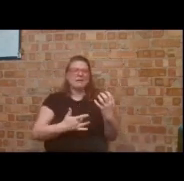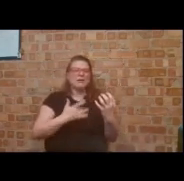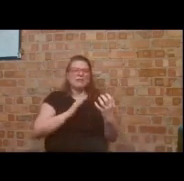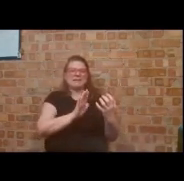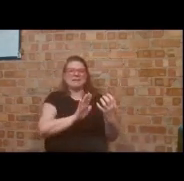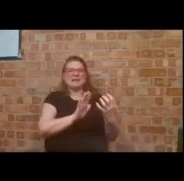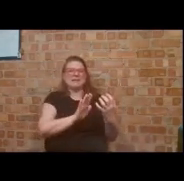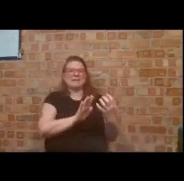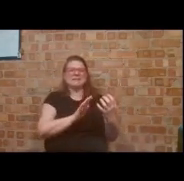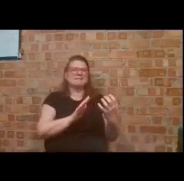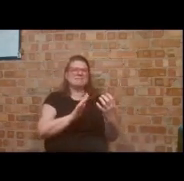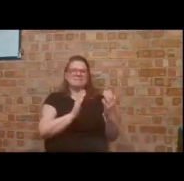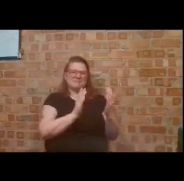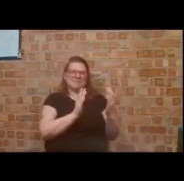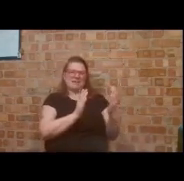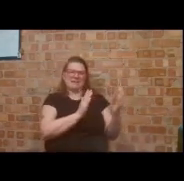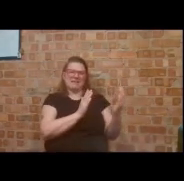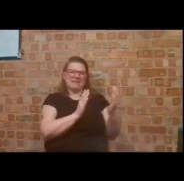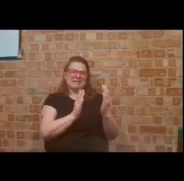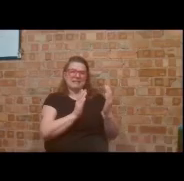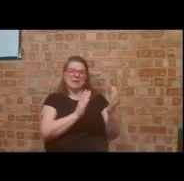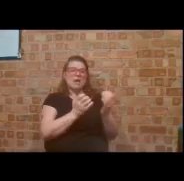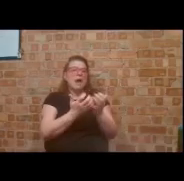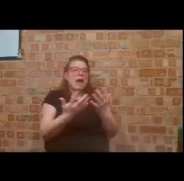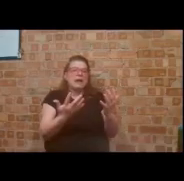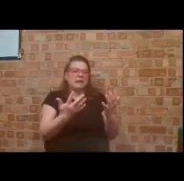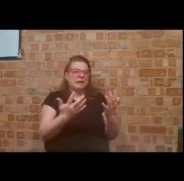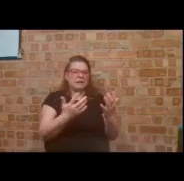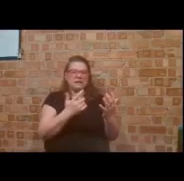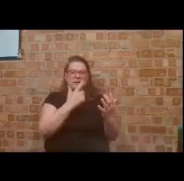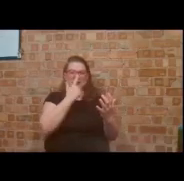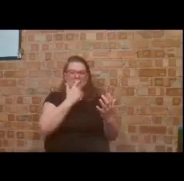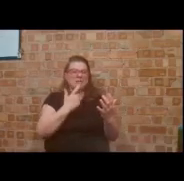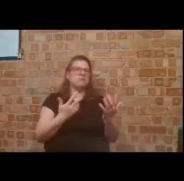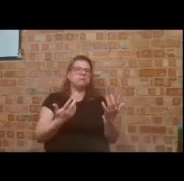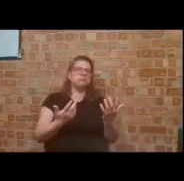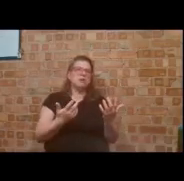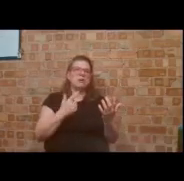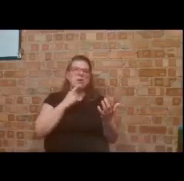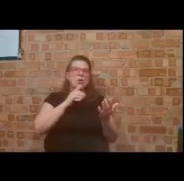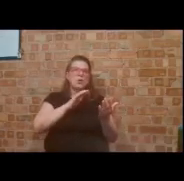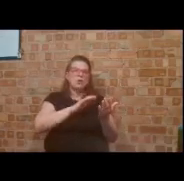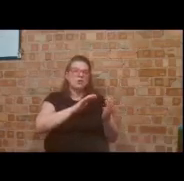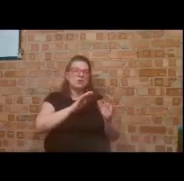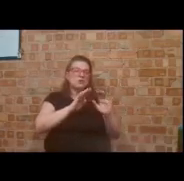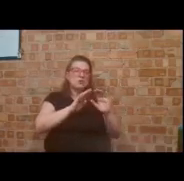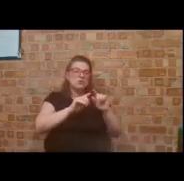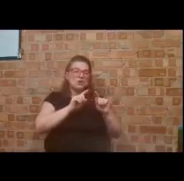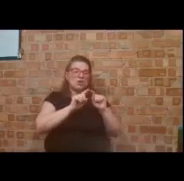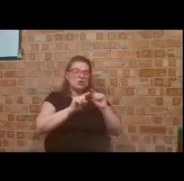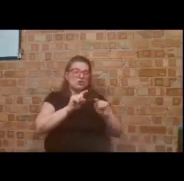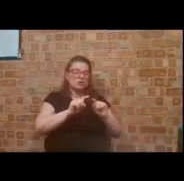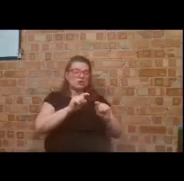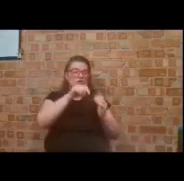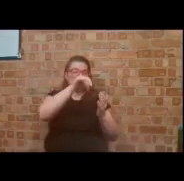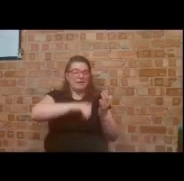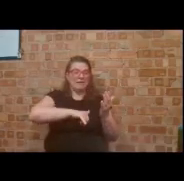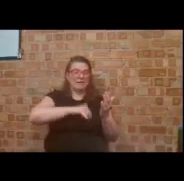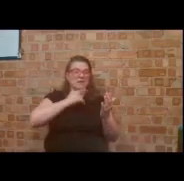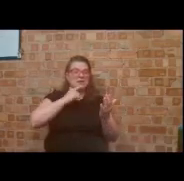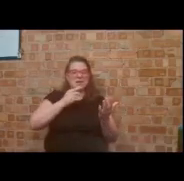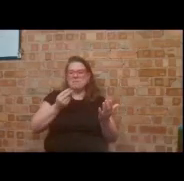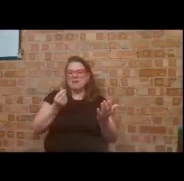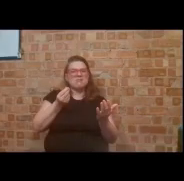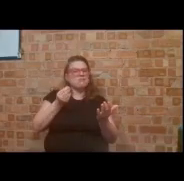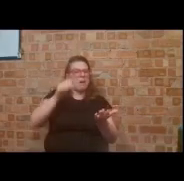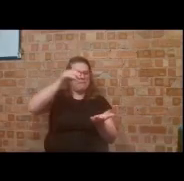just slightly at the wrong angle, or any number of other things, like, I don't know, it's a touch screen, right? So you might have dropped a crumb on the touch